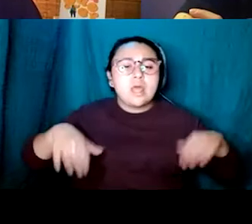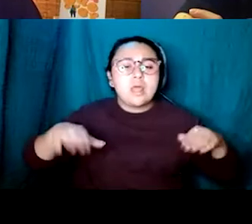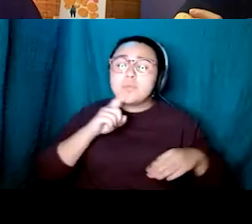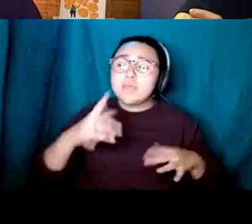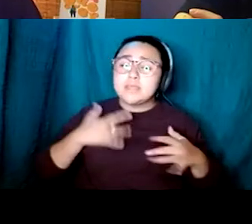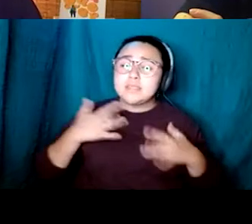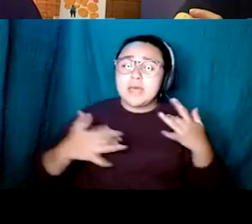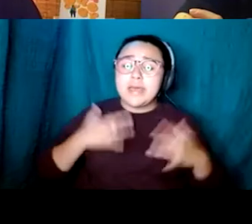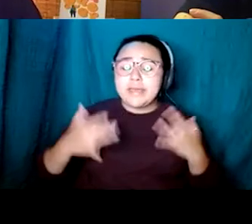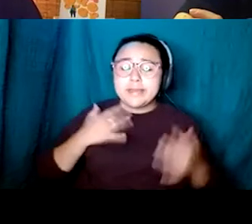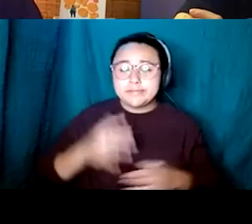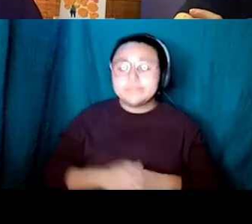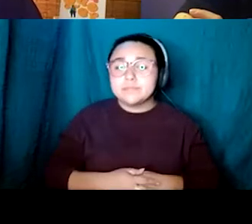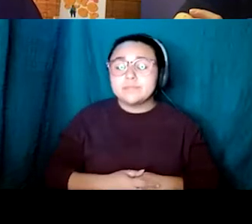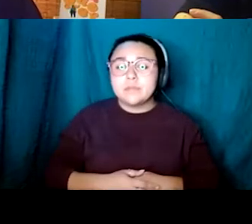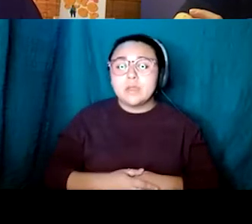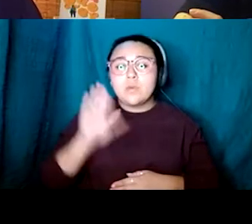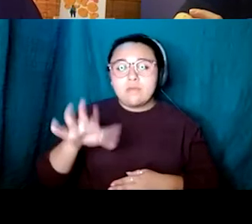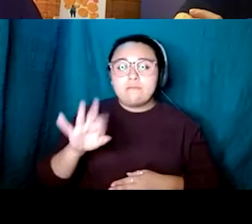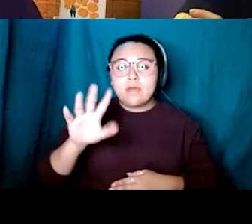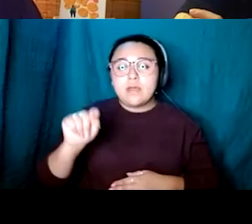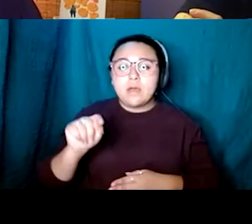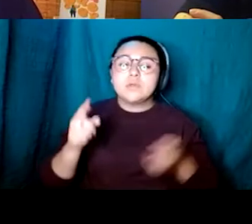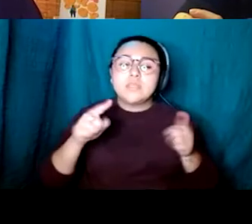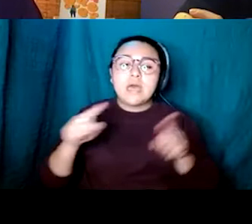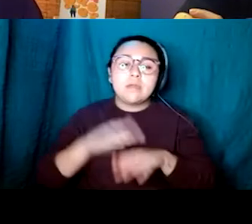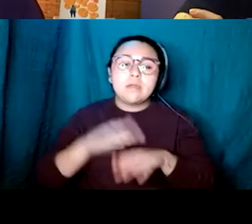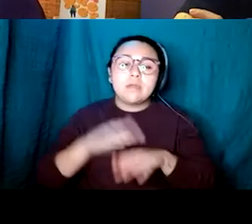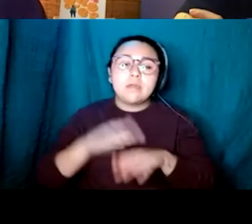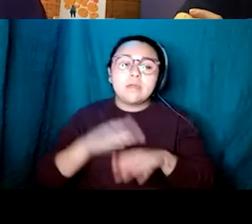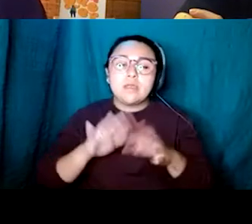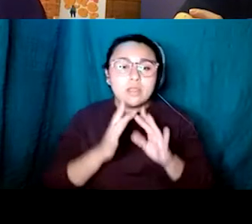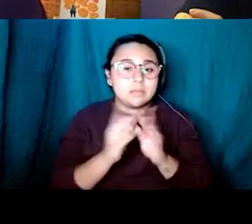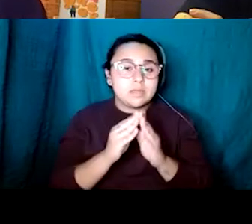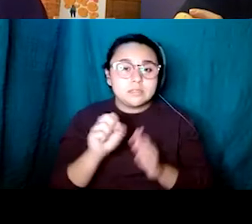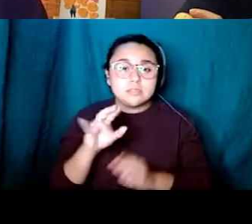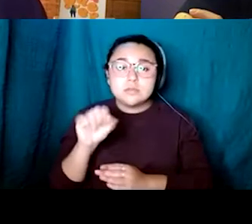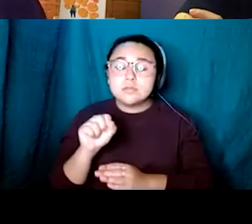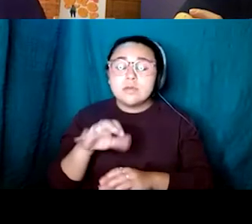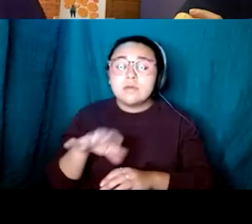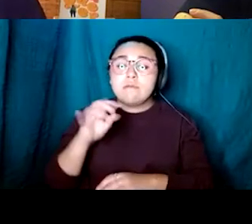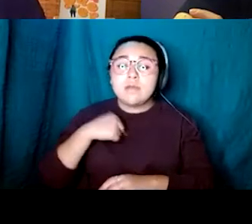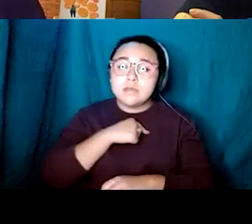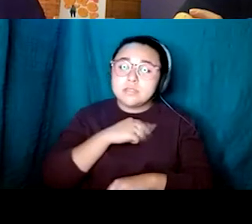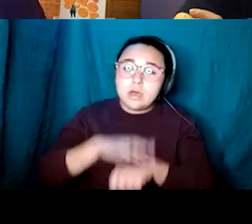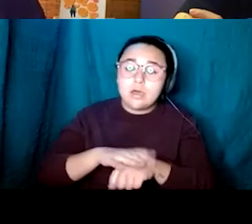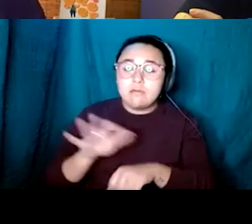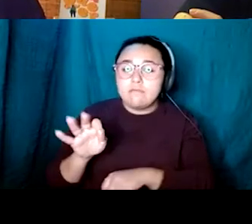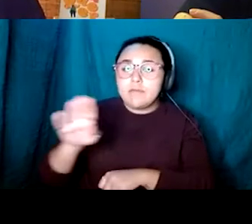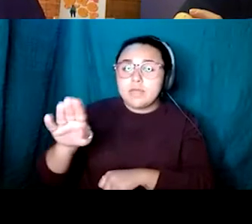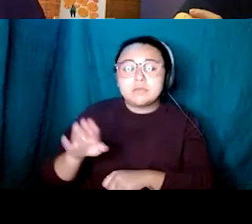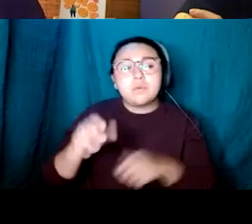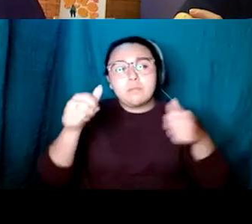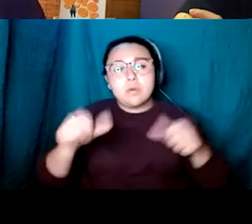works. You can always find out what's coming up on the webinar series by following us on Facebook, where we post all of our webinars as events, or